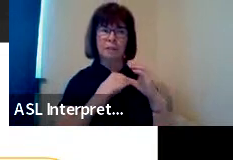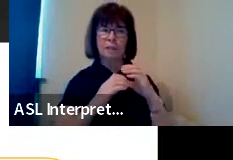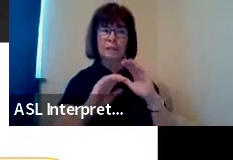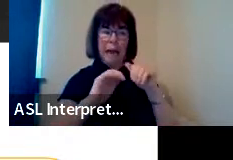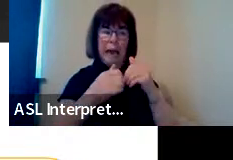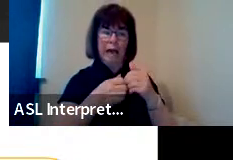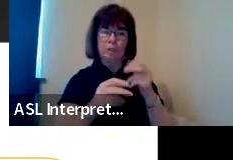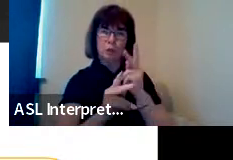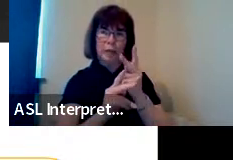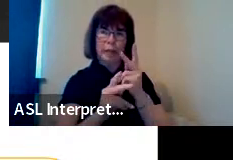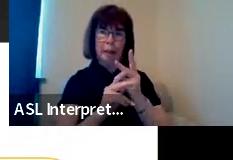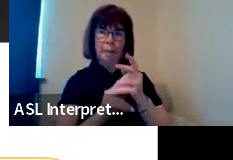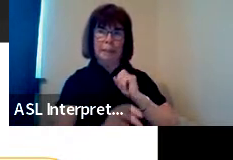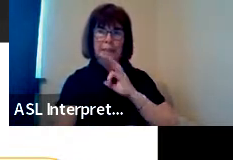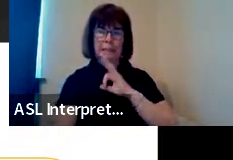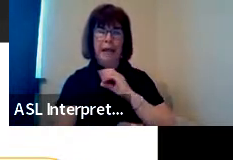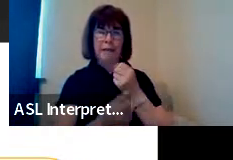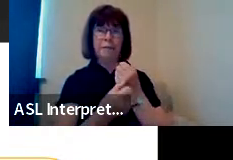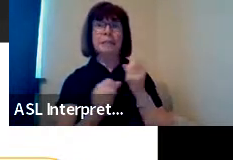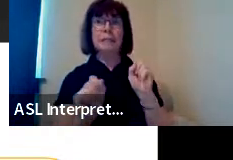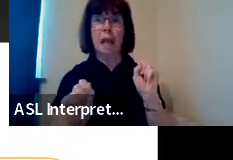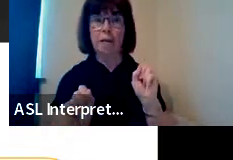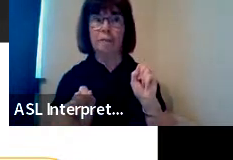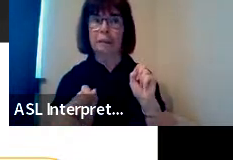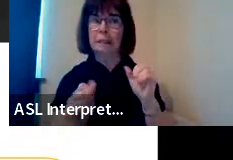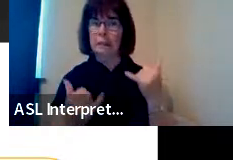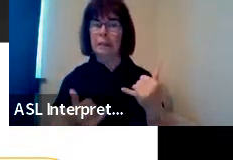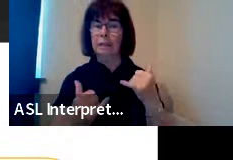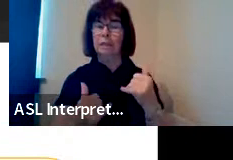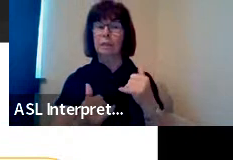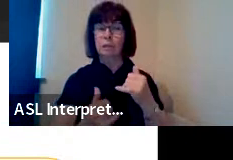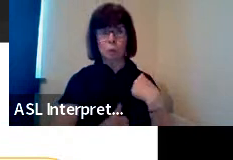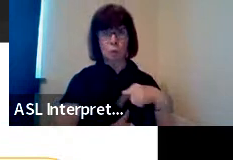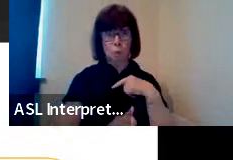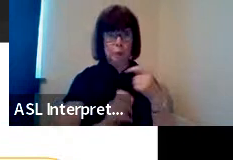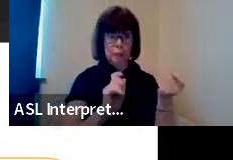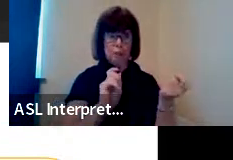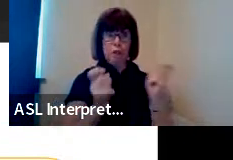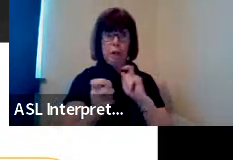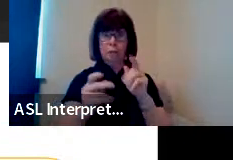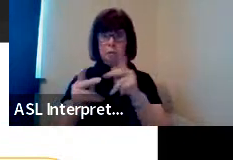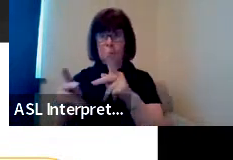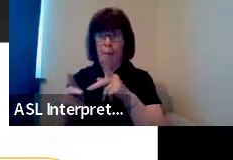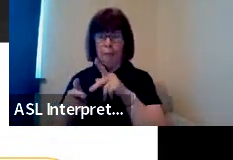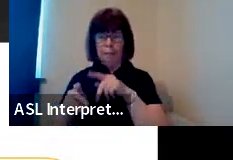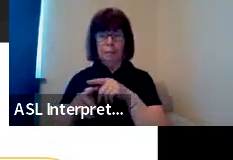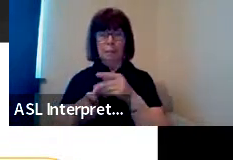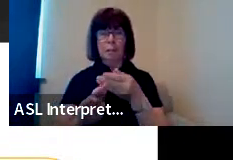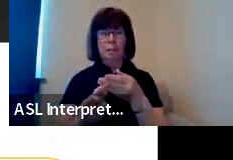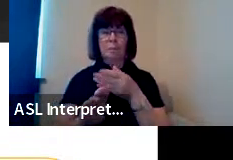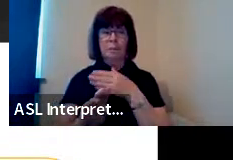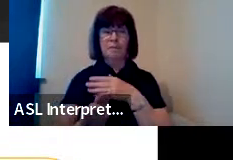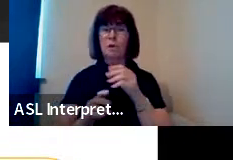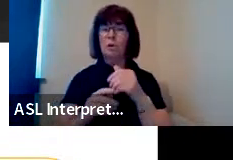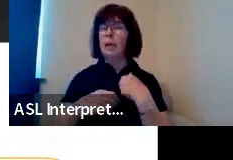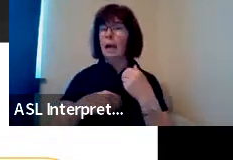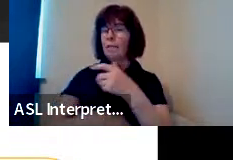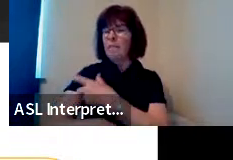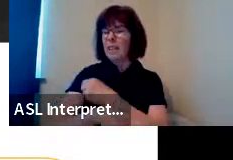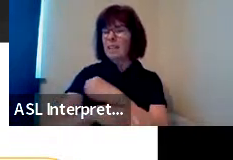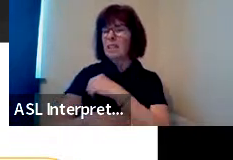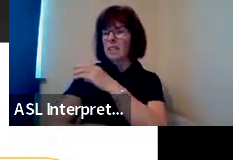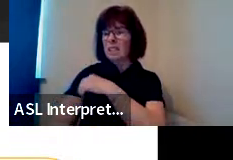staff safe as well during this time. And we did change locations from where we were hosting our mobile vaccine clinic.